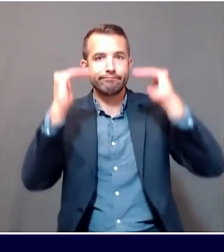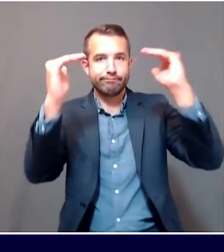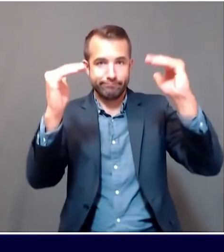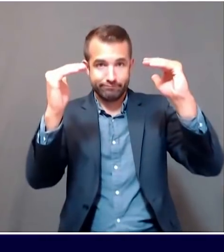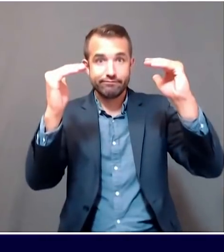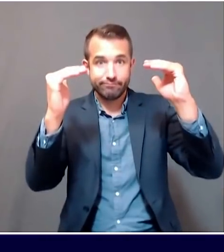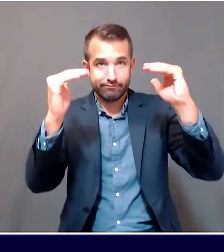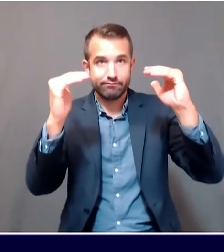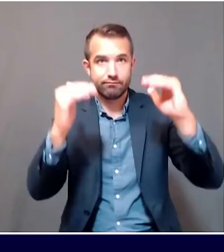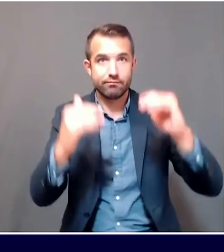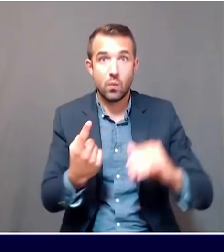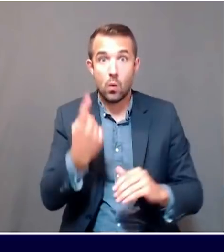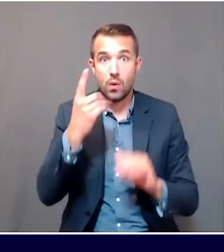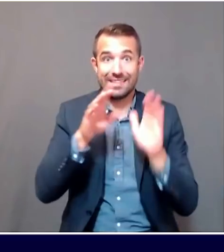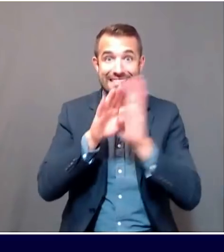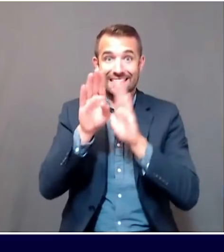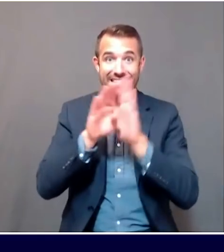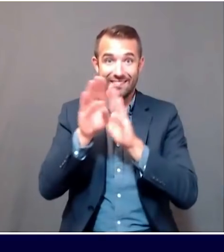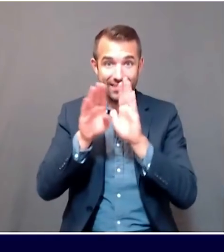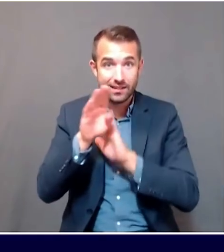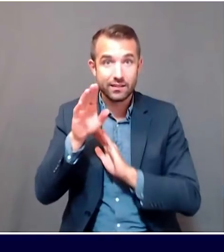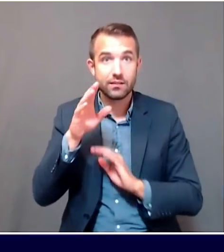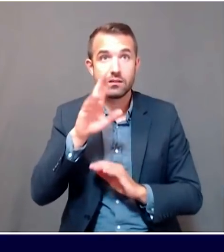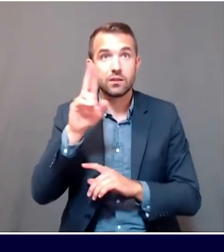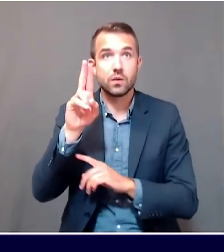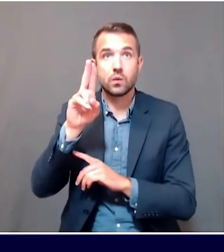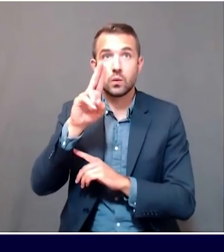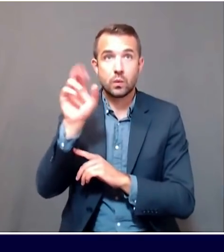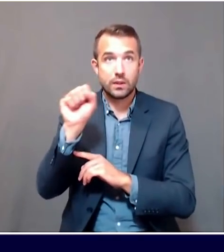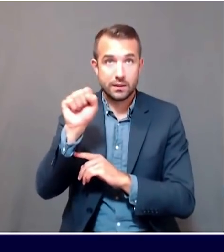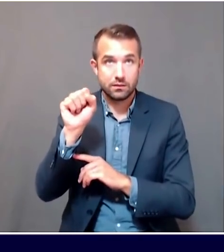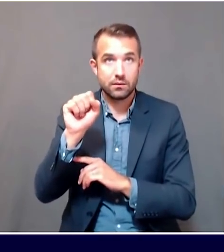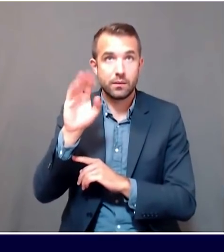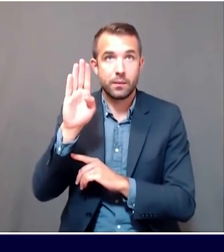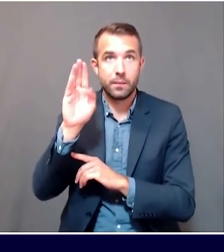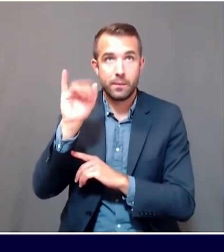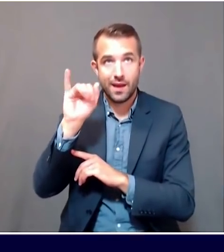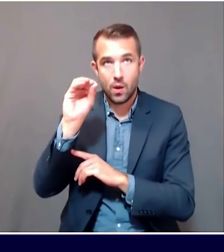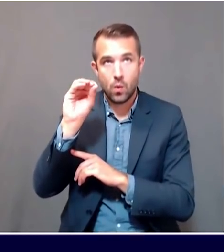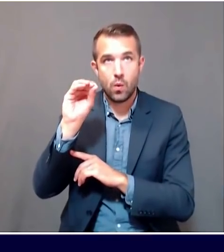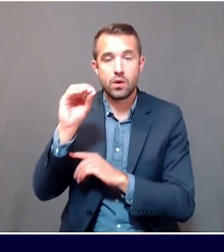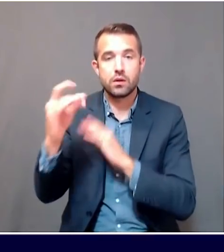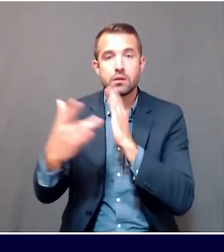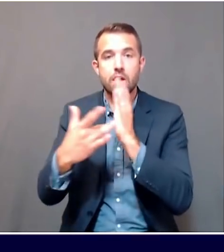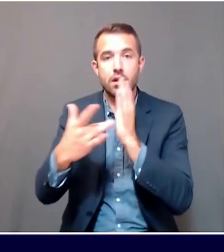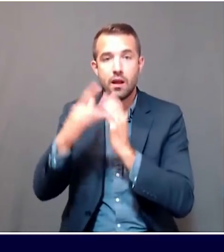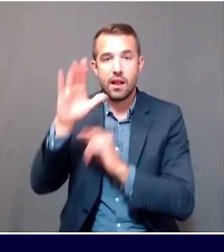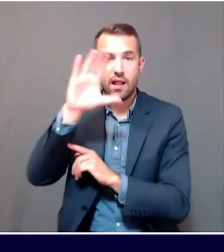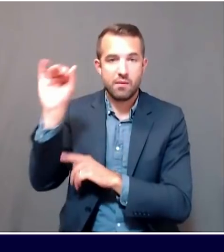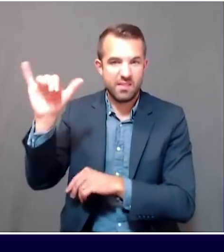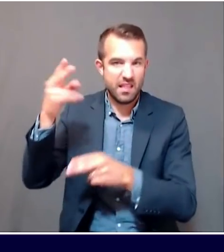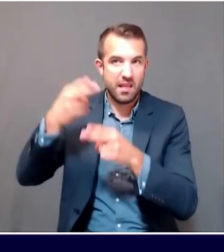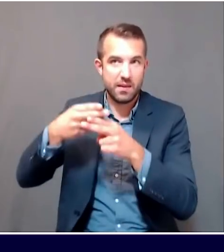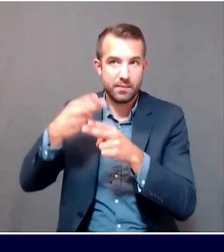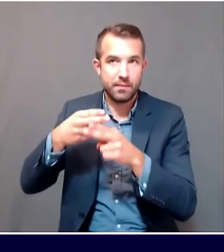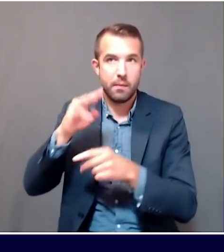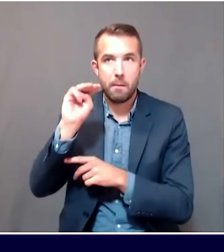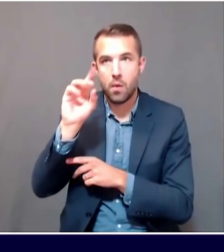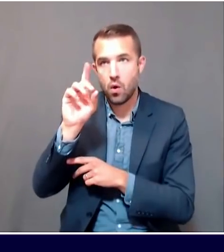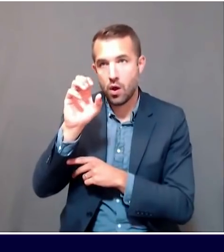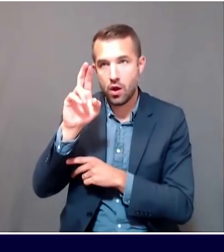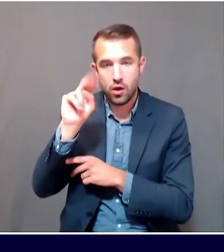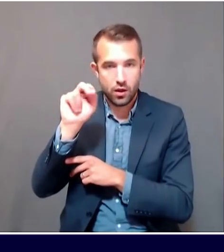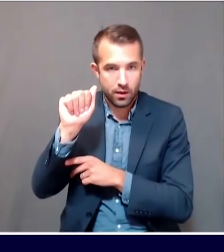developed fundamentally by a United States-based biotech company called Moderna. Their vaccine